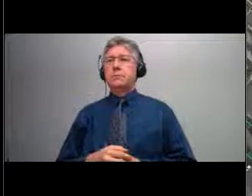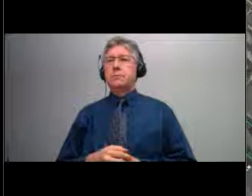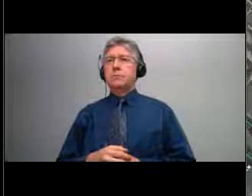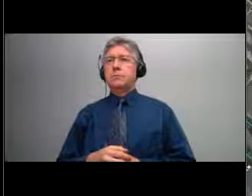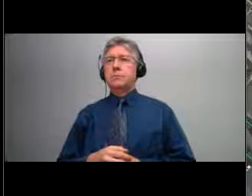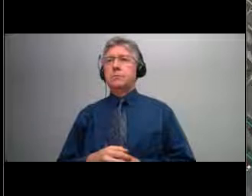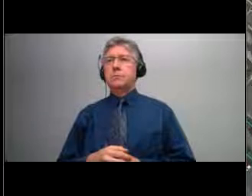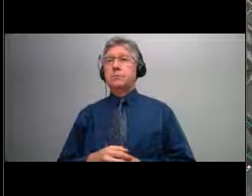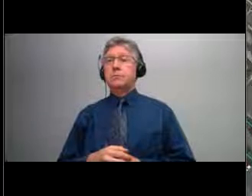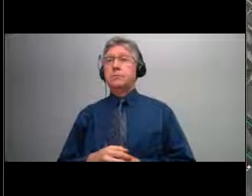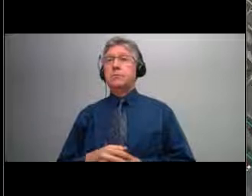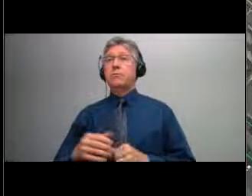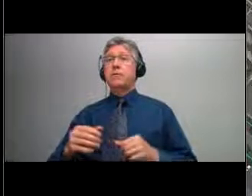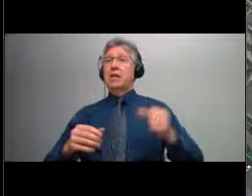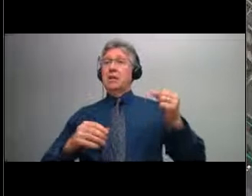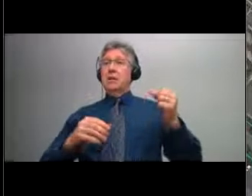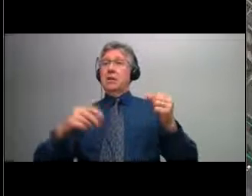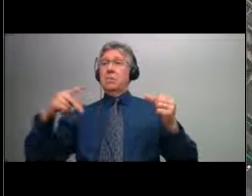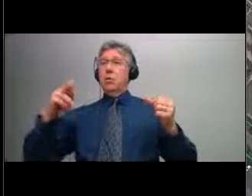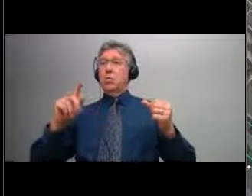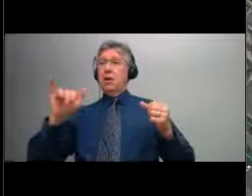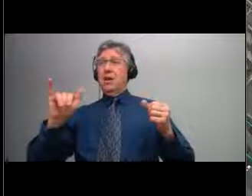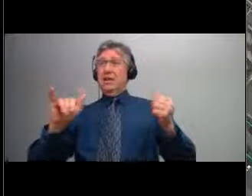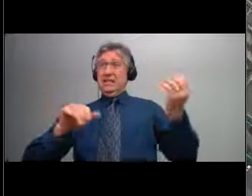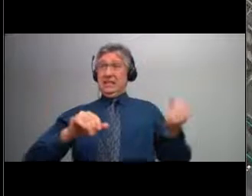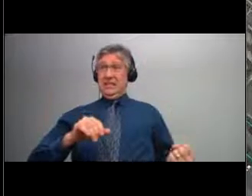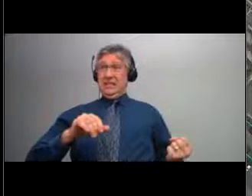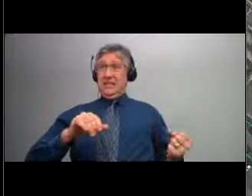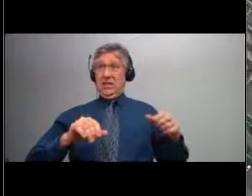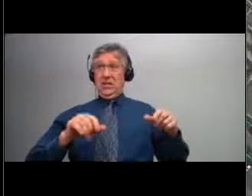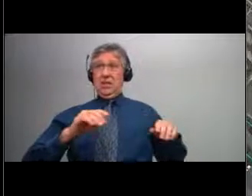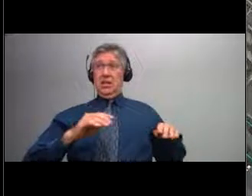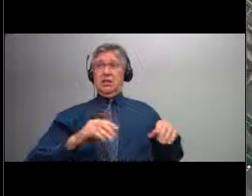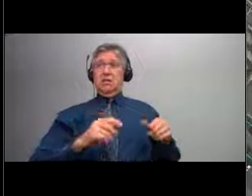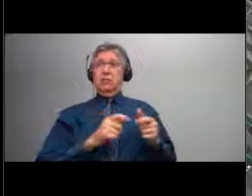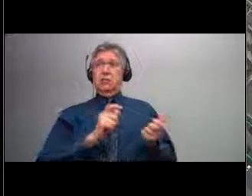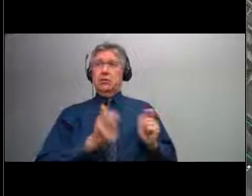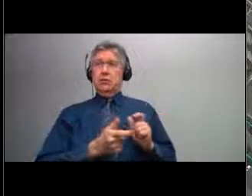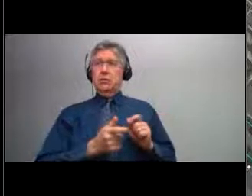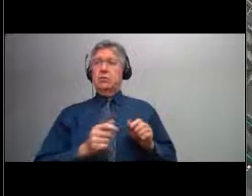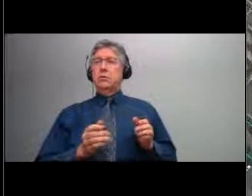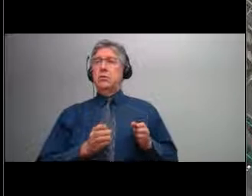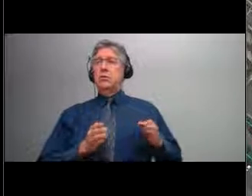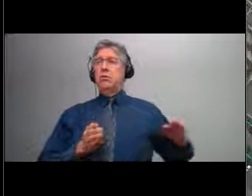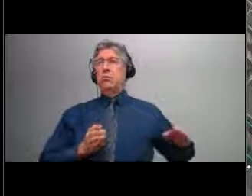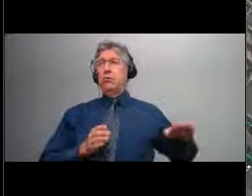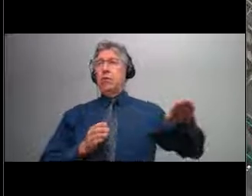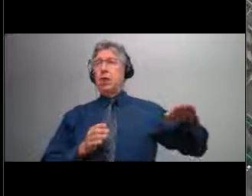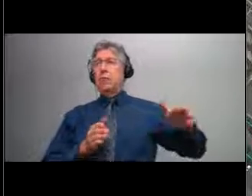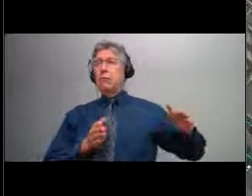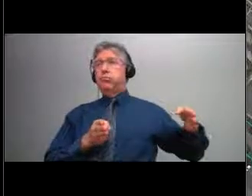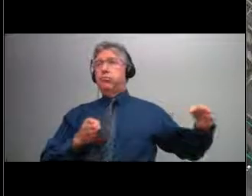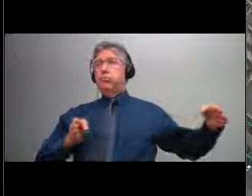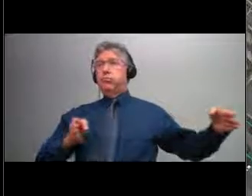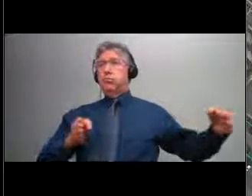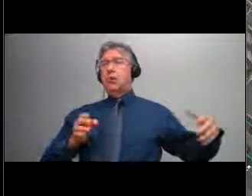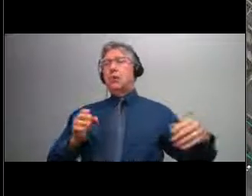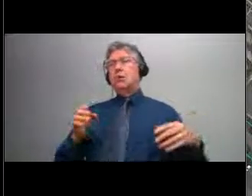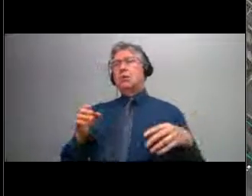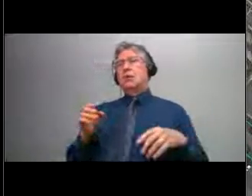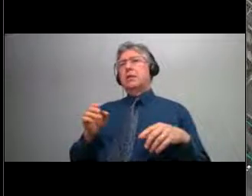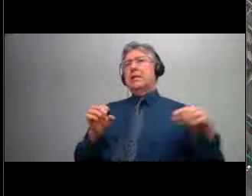At the interchange ramps south of the parkway, the main change is the widening of the ramp from the eastbound parkway to Frontier Drive, which